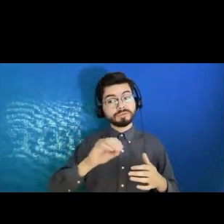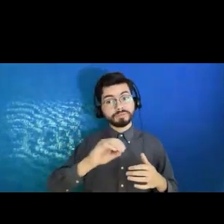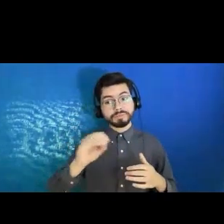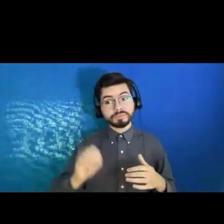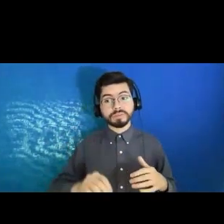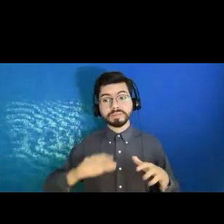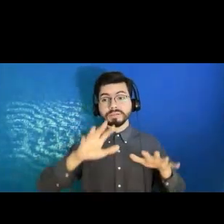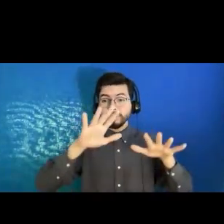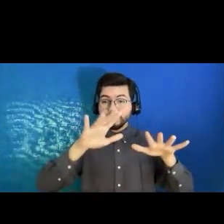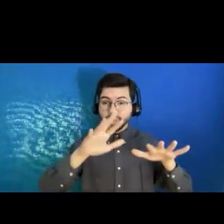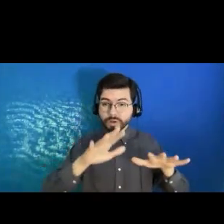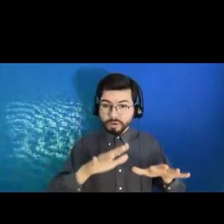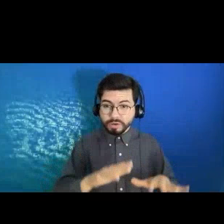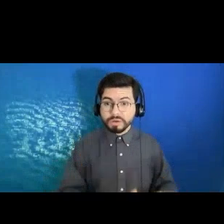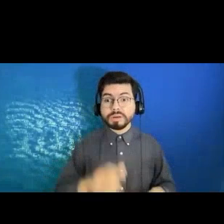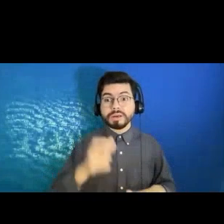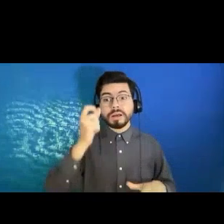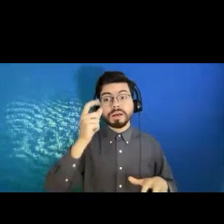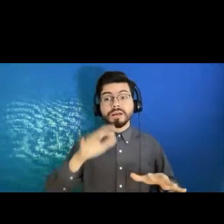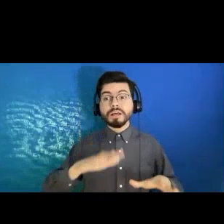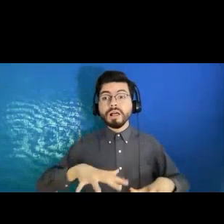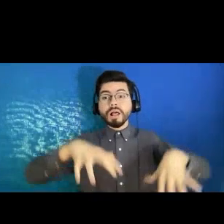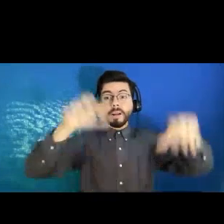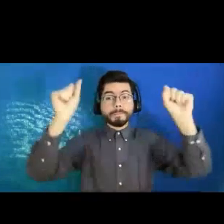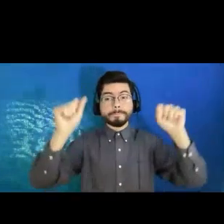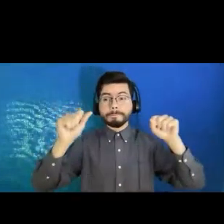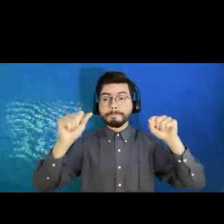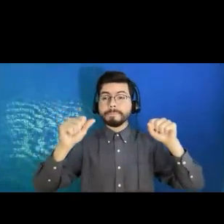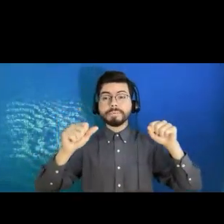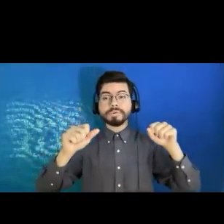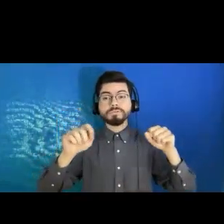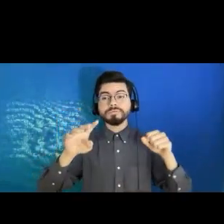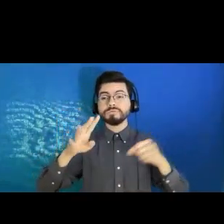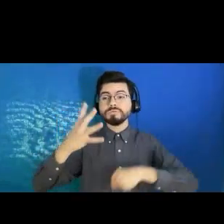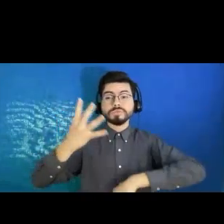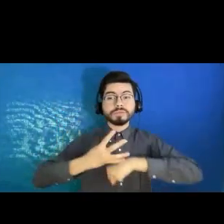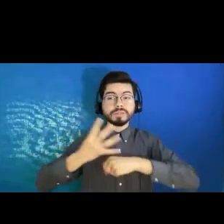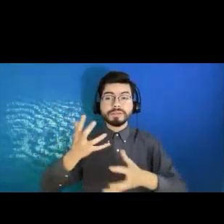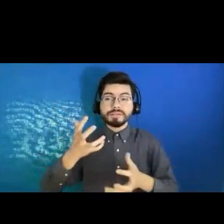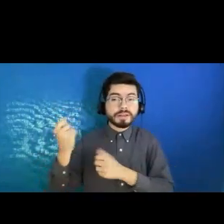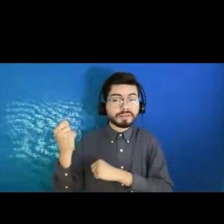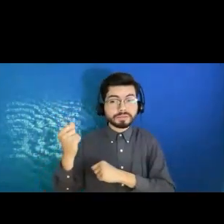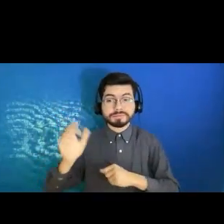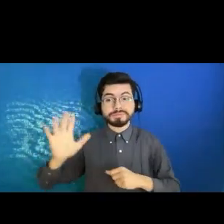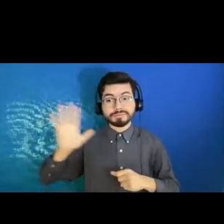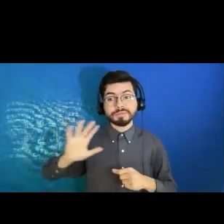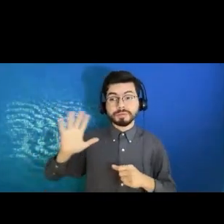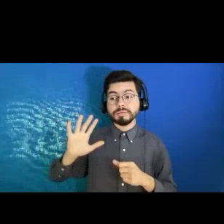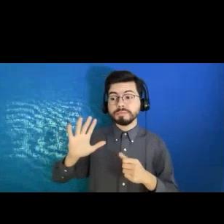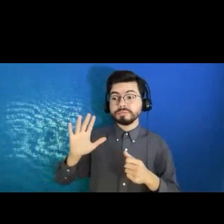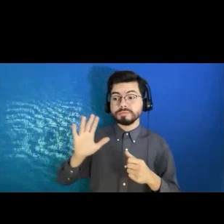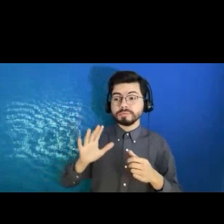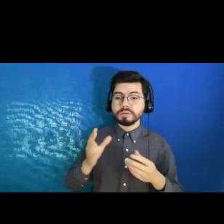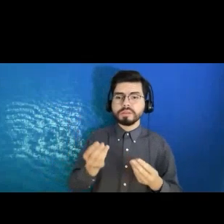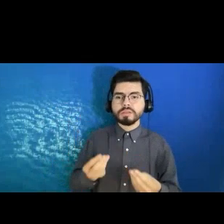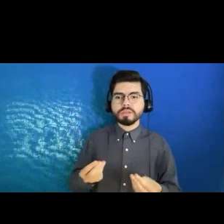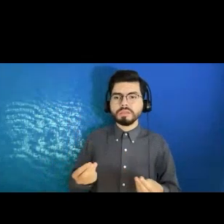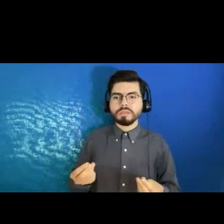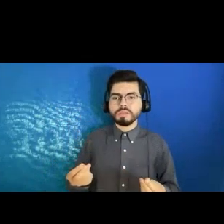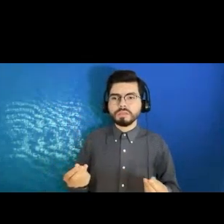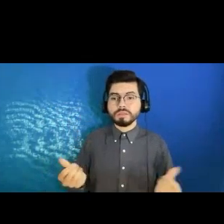just came off 4 times faster than it did traditionally. So now you have a different problem. So back to why